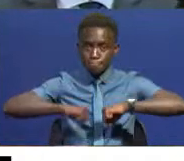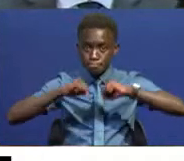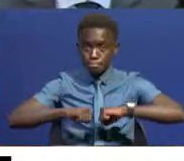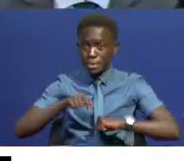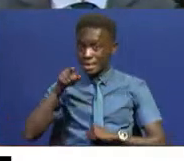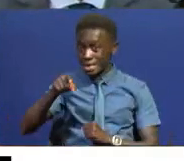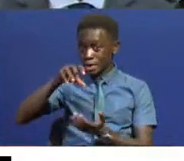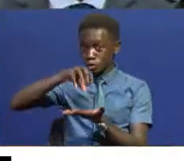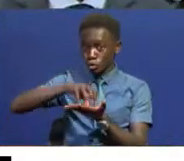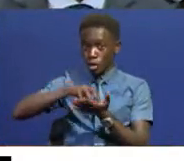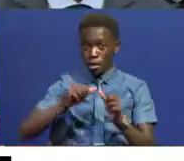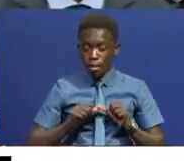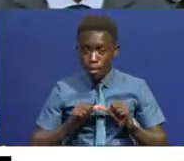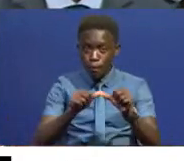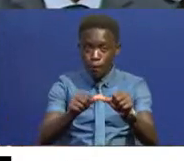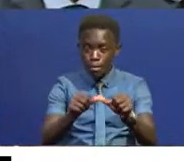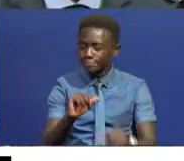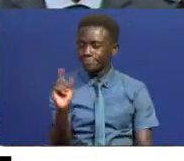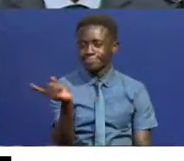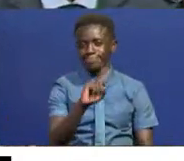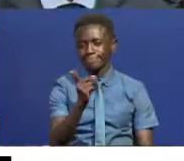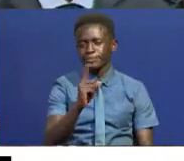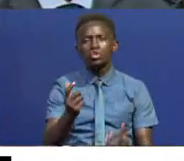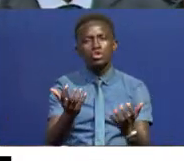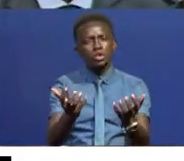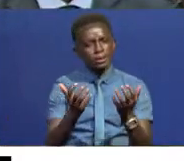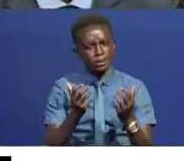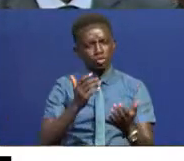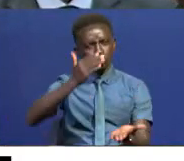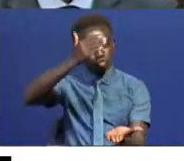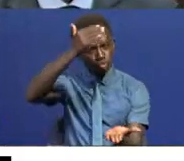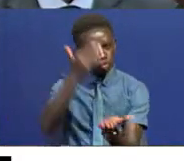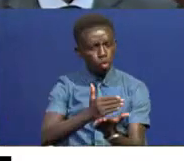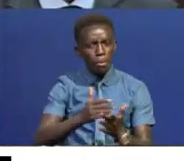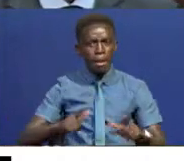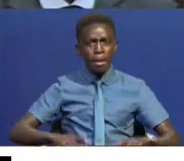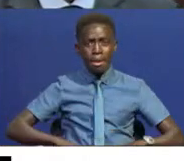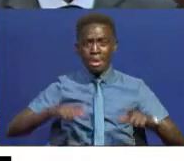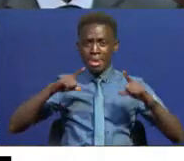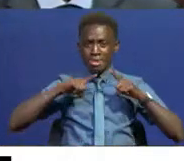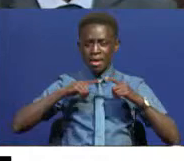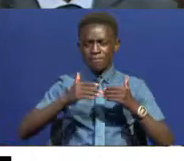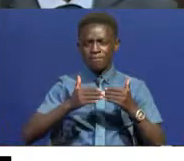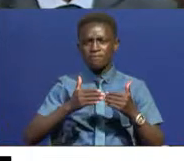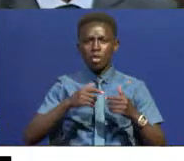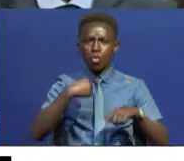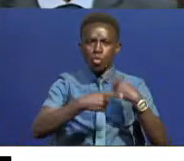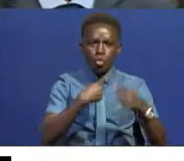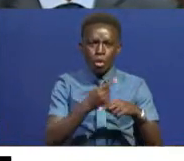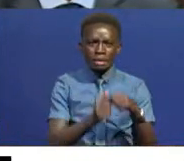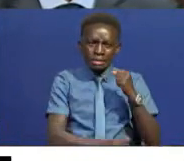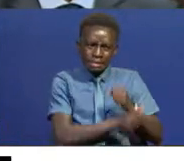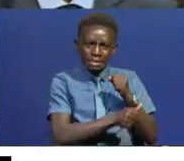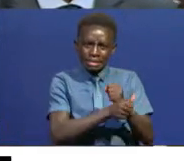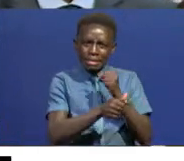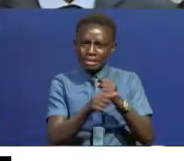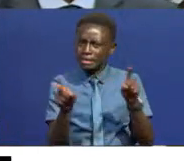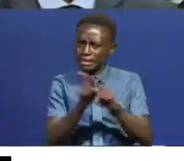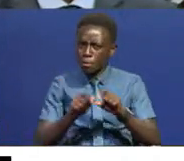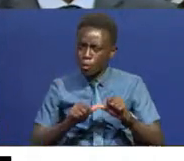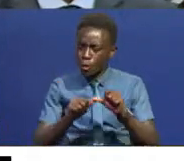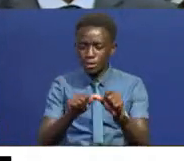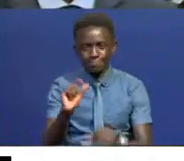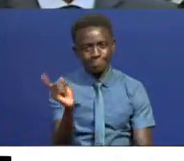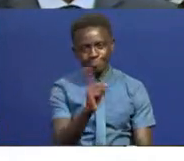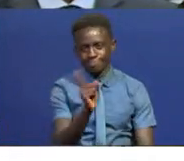cannot continue. We have to stop living dangerously and beyond our means. We